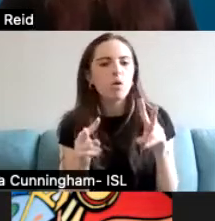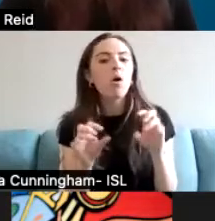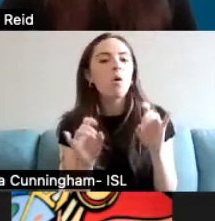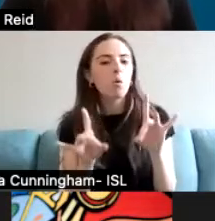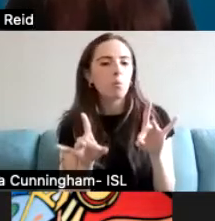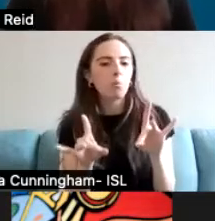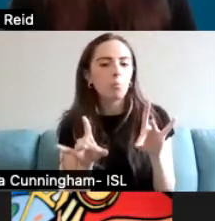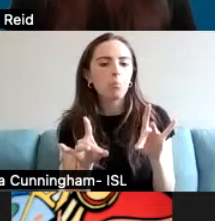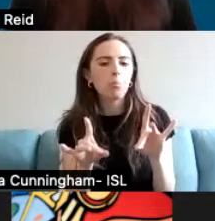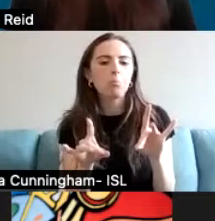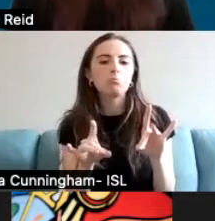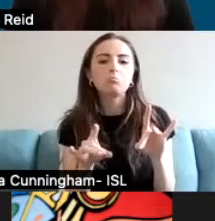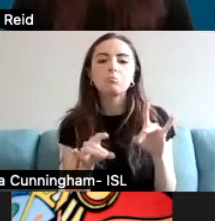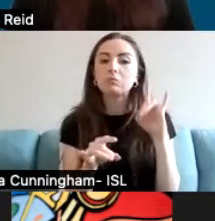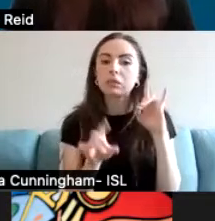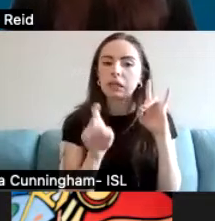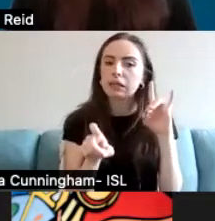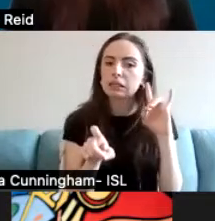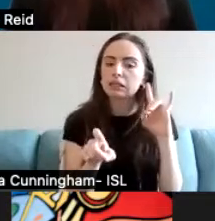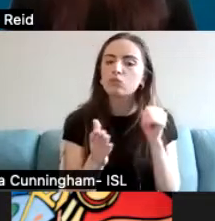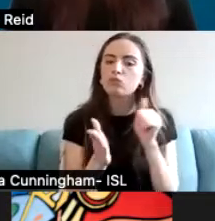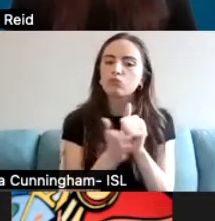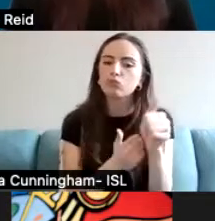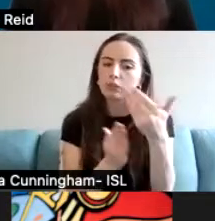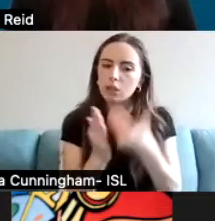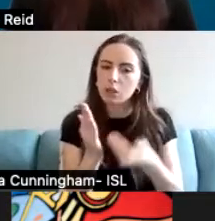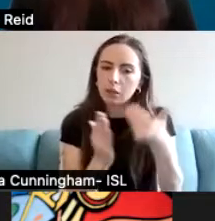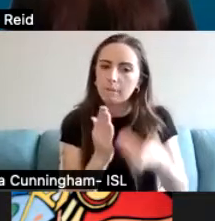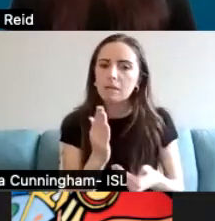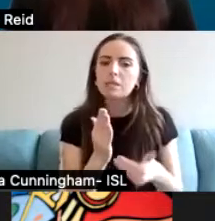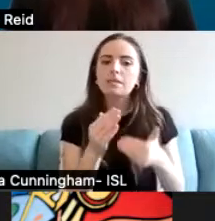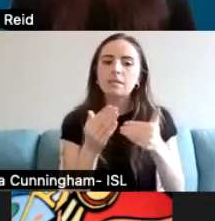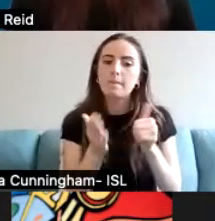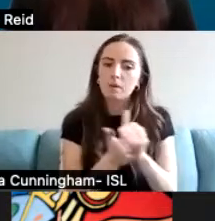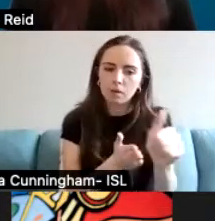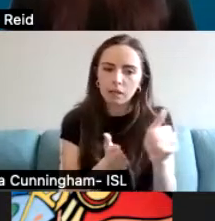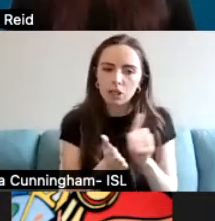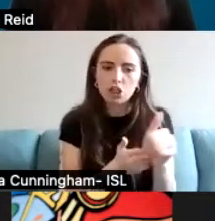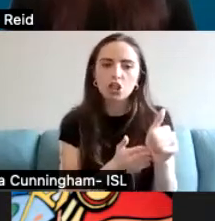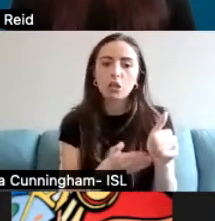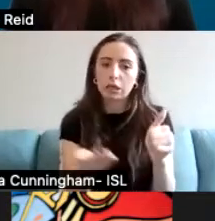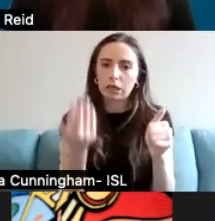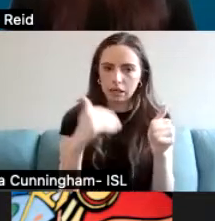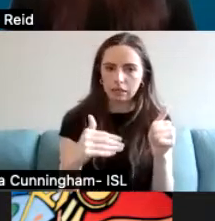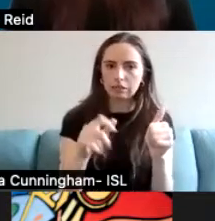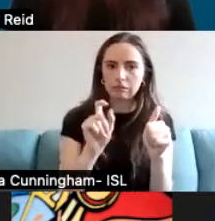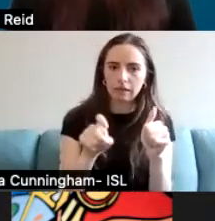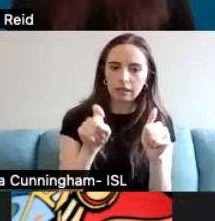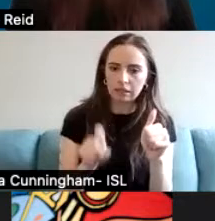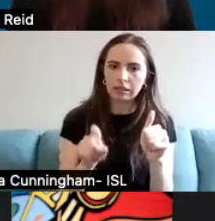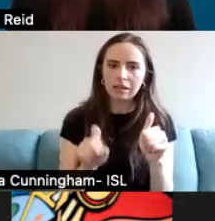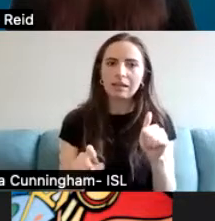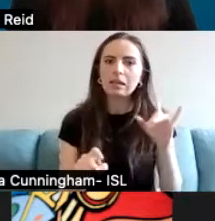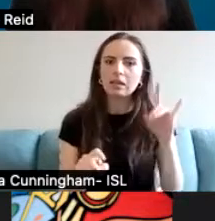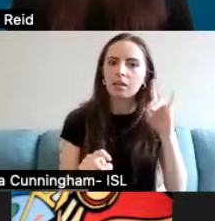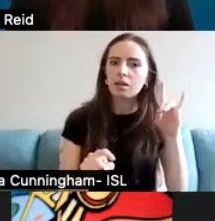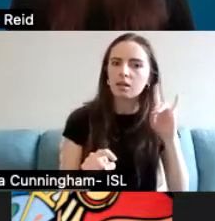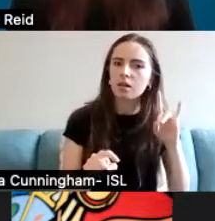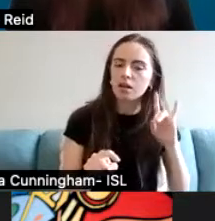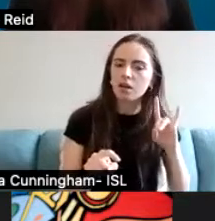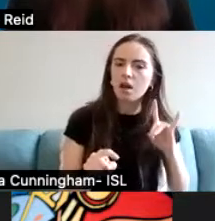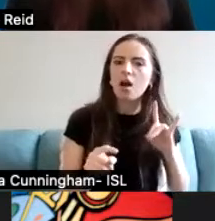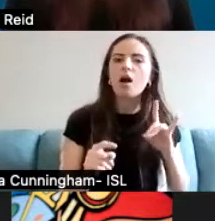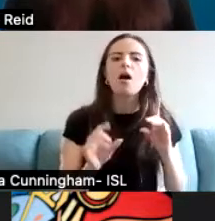Printed documents and publications, list start. Bullet, inaccessible websites. Bullet, images